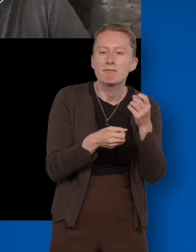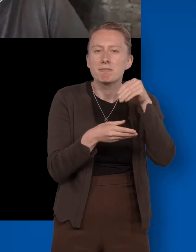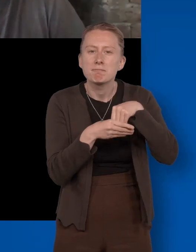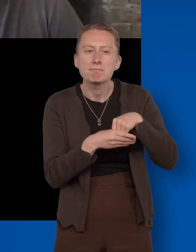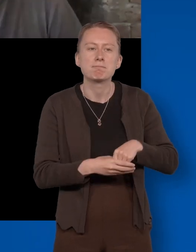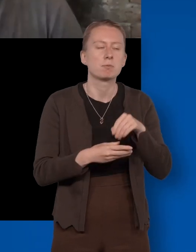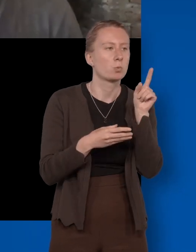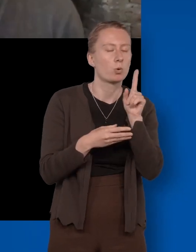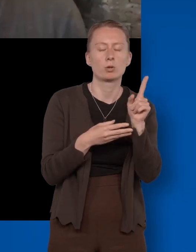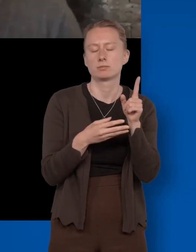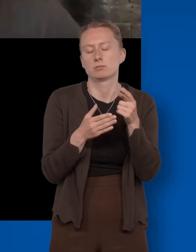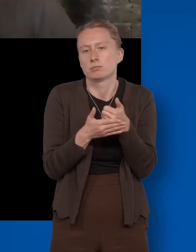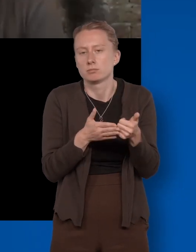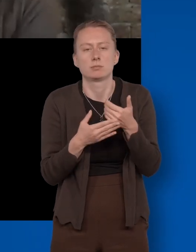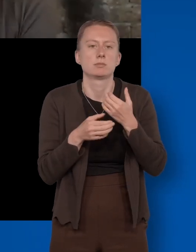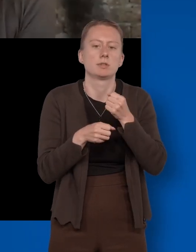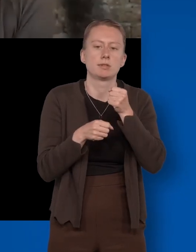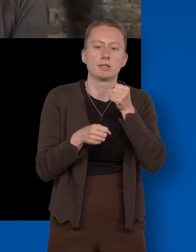have a gender,